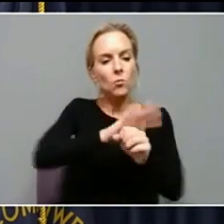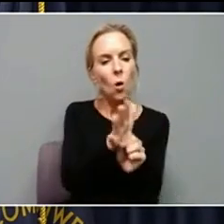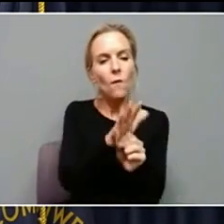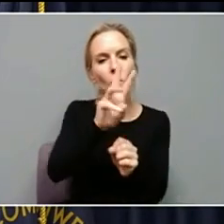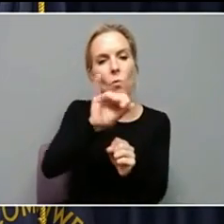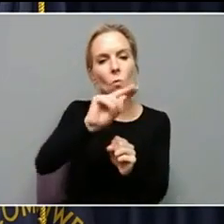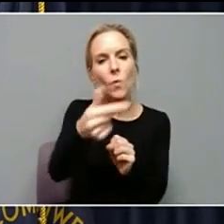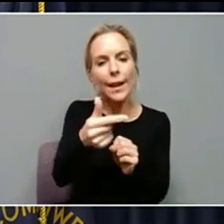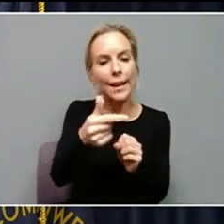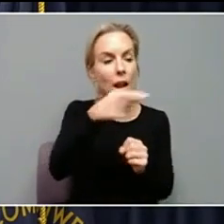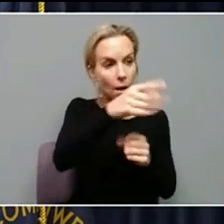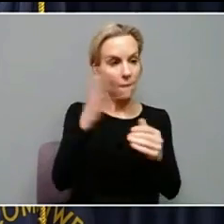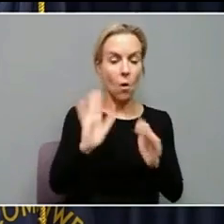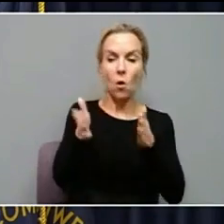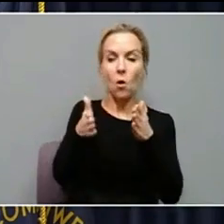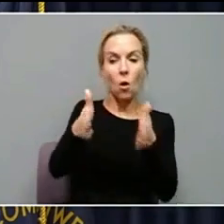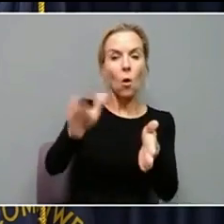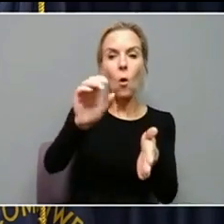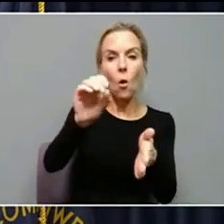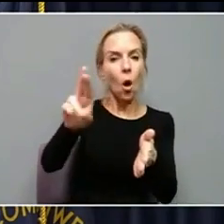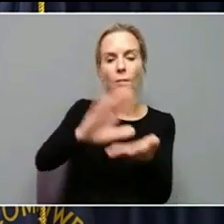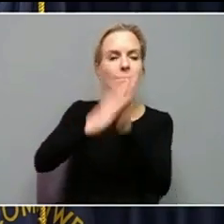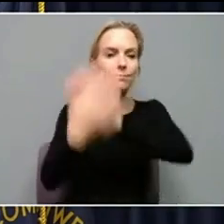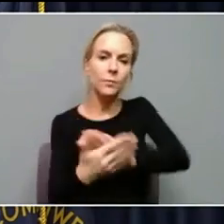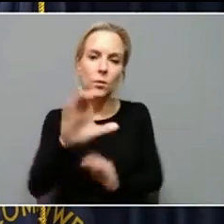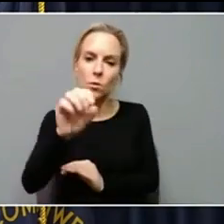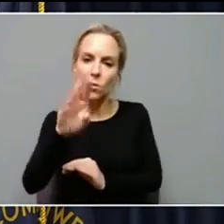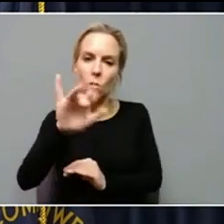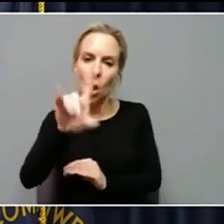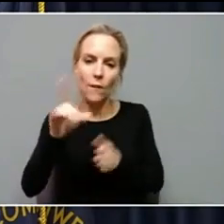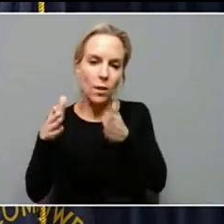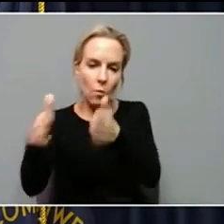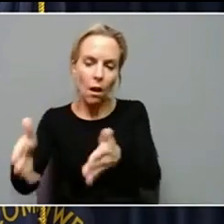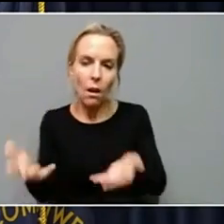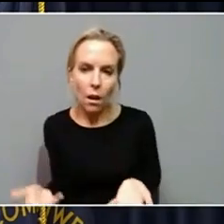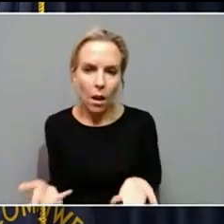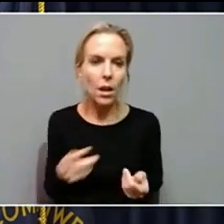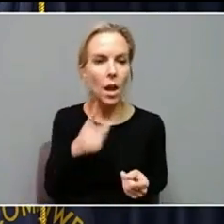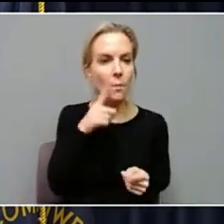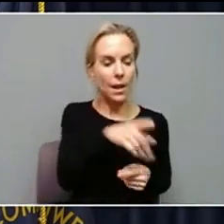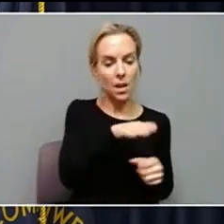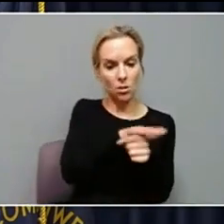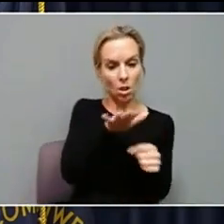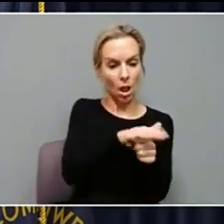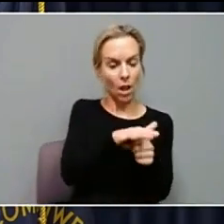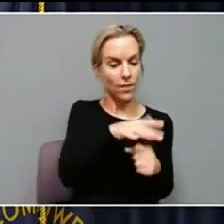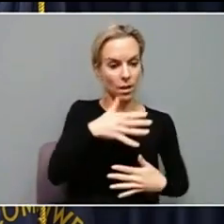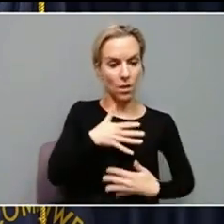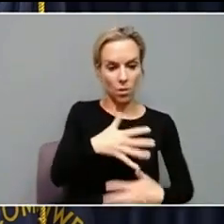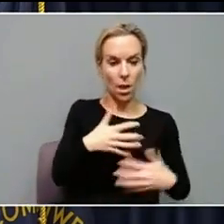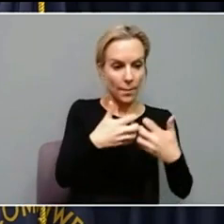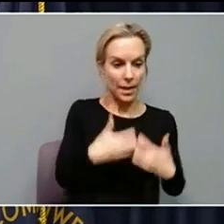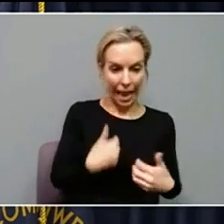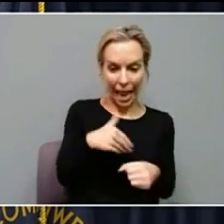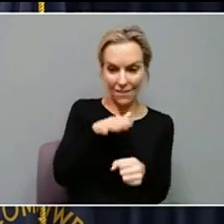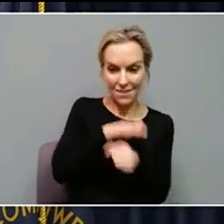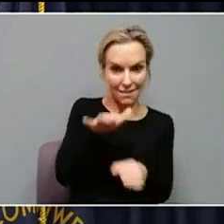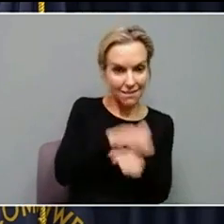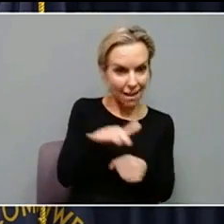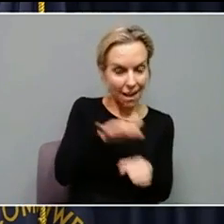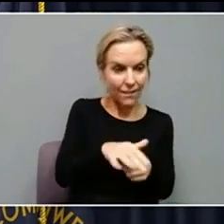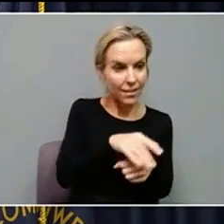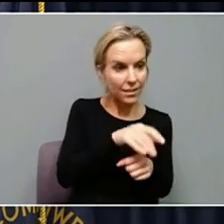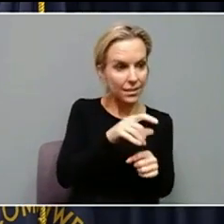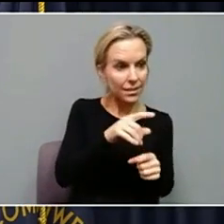their ICUs. We are working with folks to make sure they have enough ventilators because the ventilator usage has popped up faster and more than we've